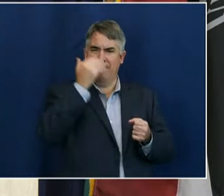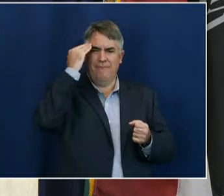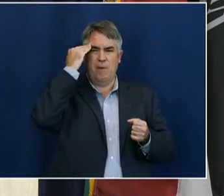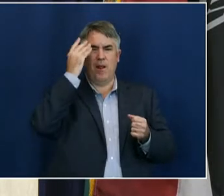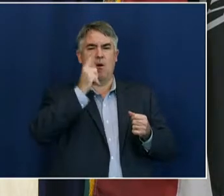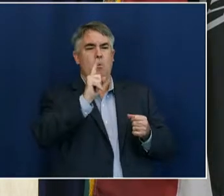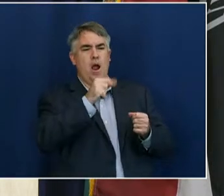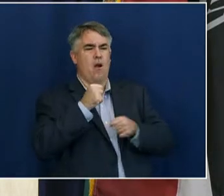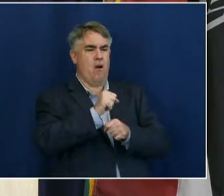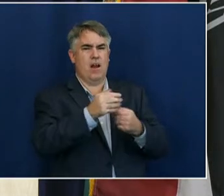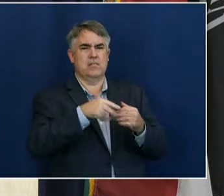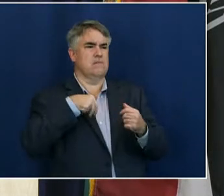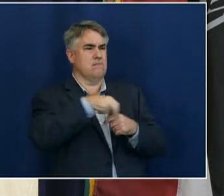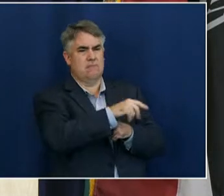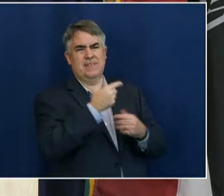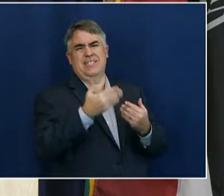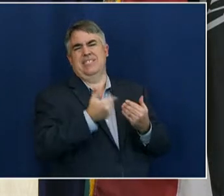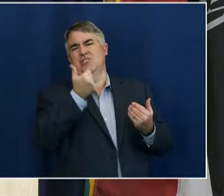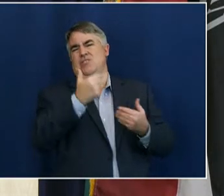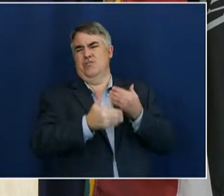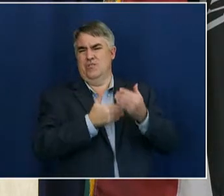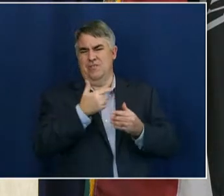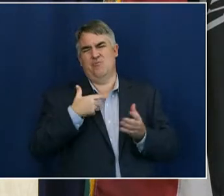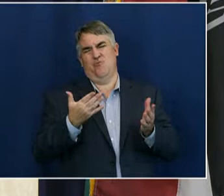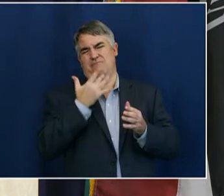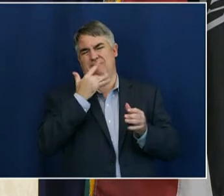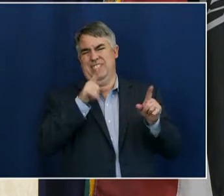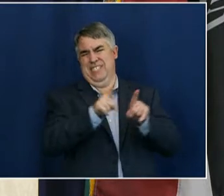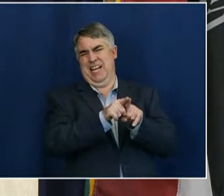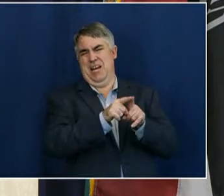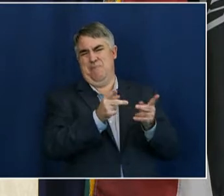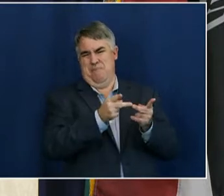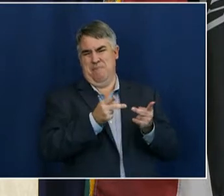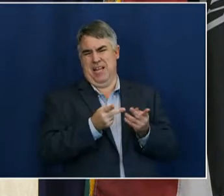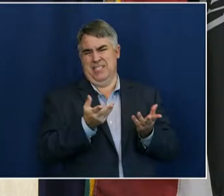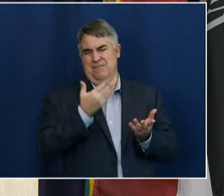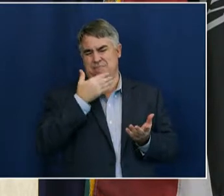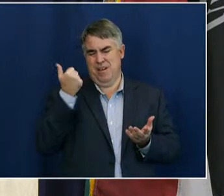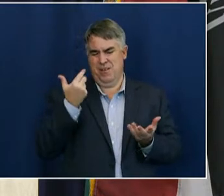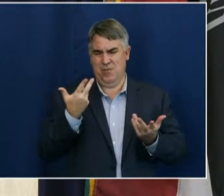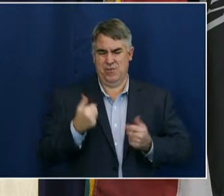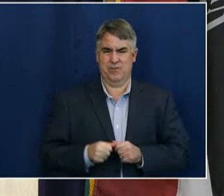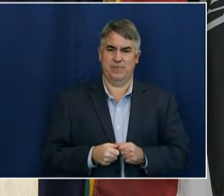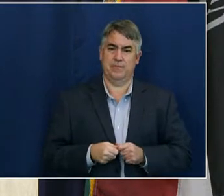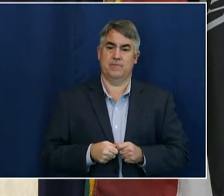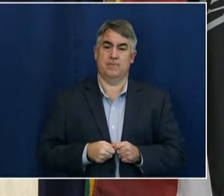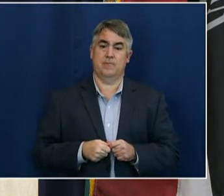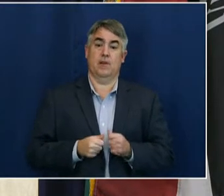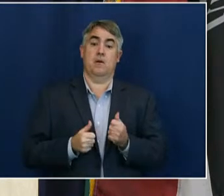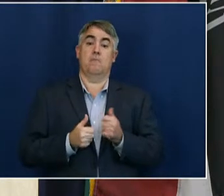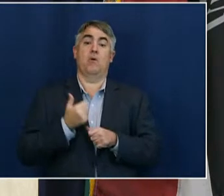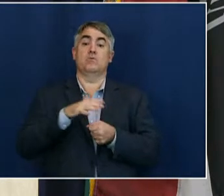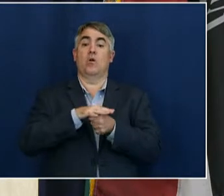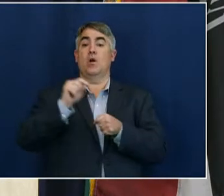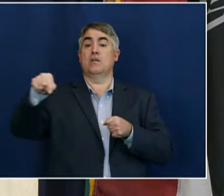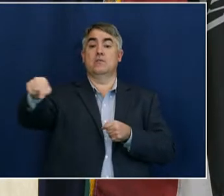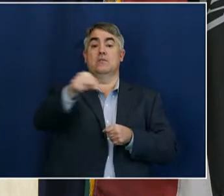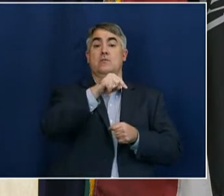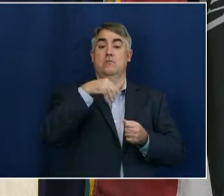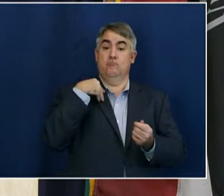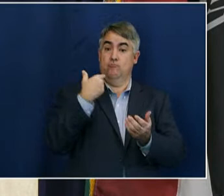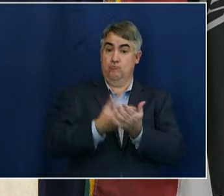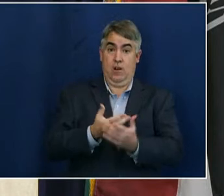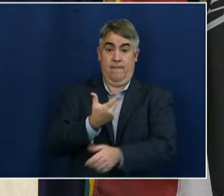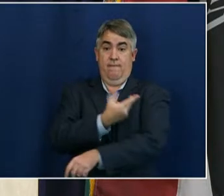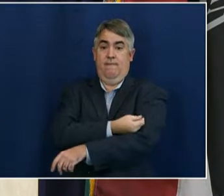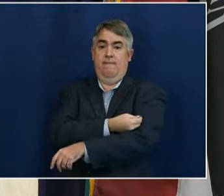encouraging people to schedule that second dose at the same location they did. And most of those locations, when your first dose, give you instructions